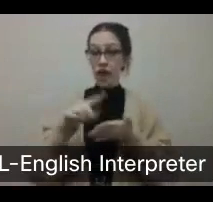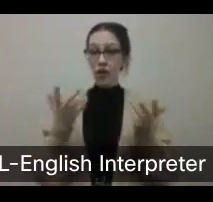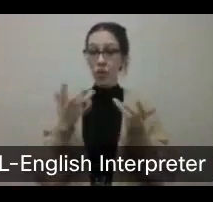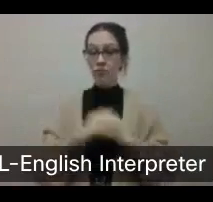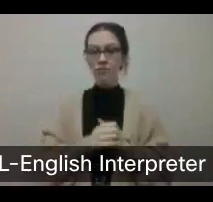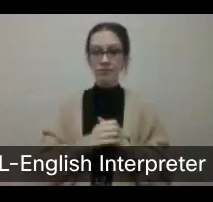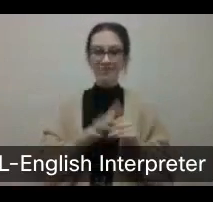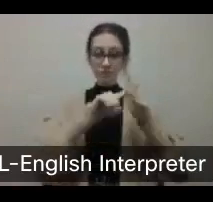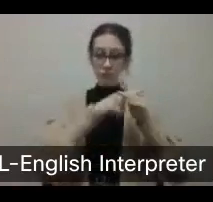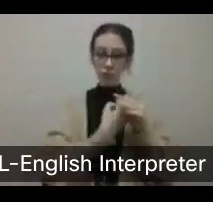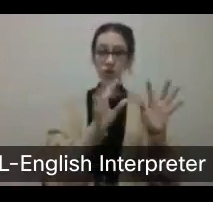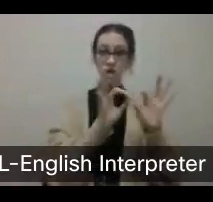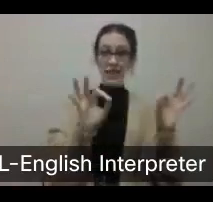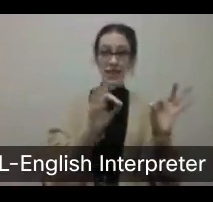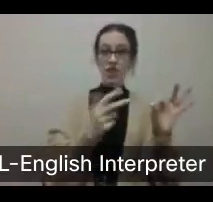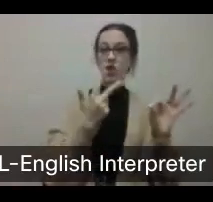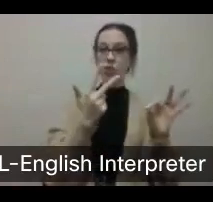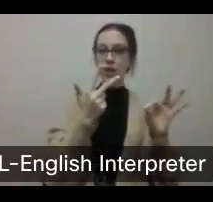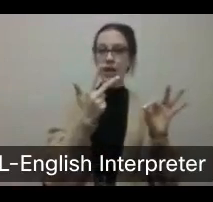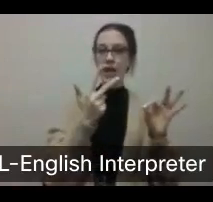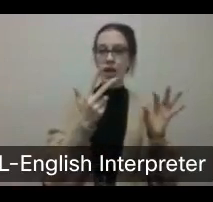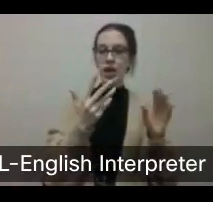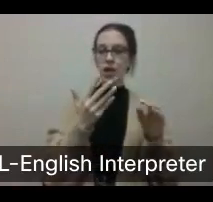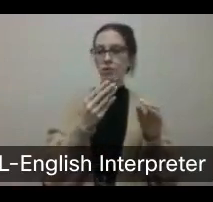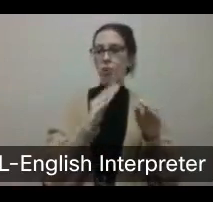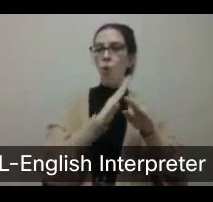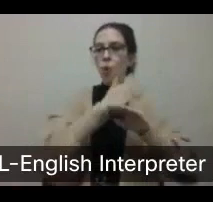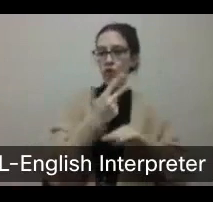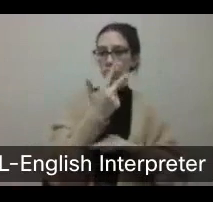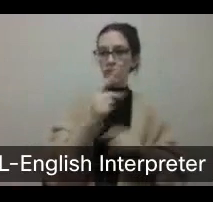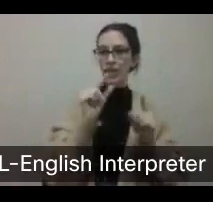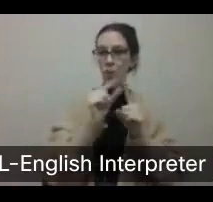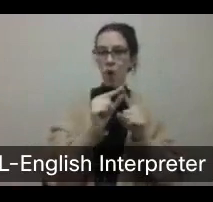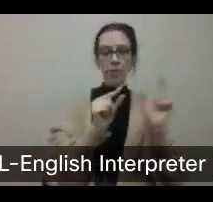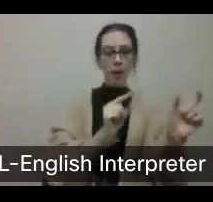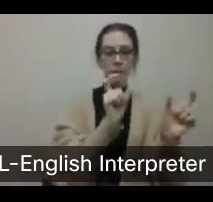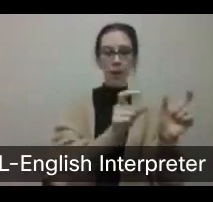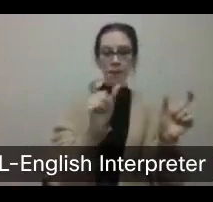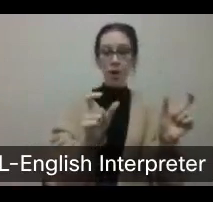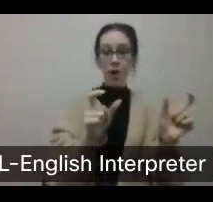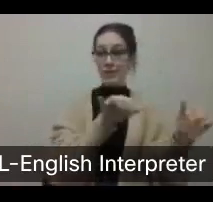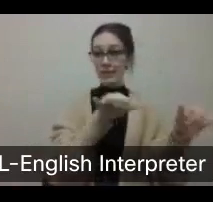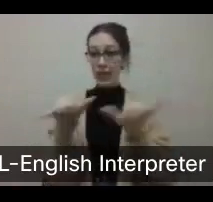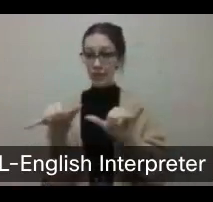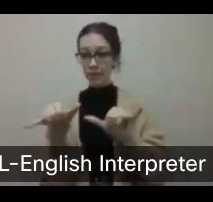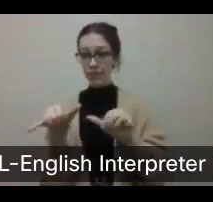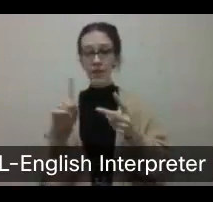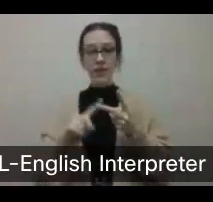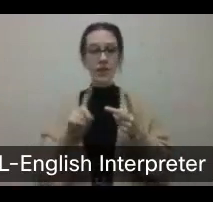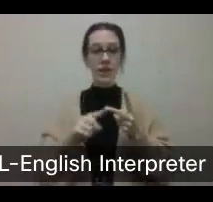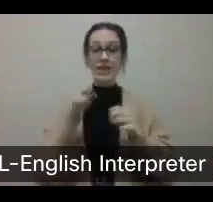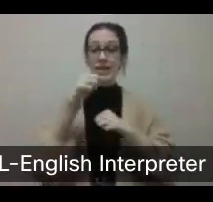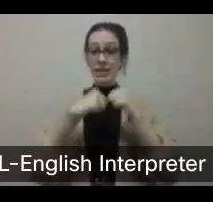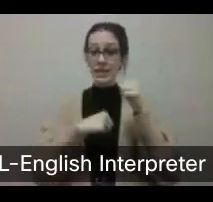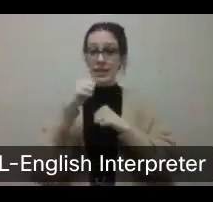from the original in the same order and form? Are your sentences very similar in structure to the original? Is